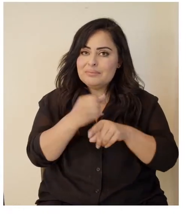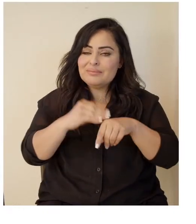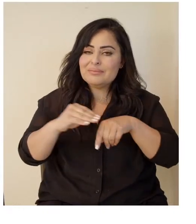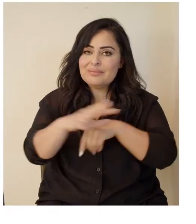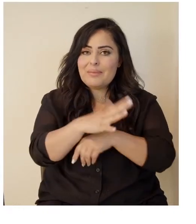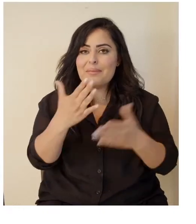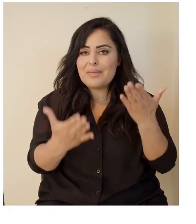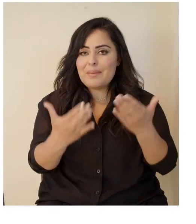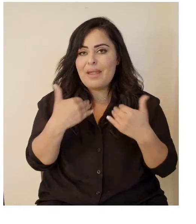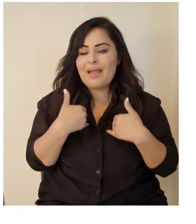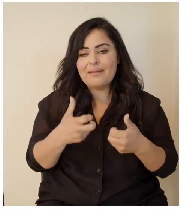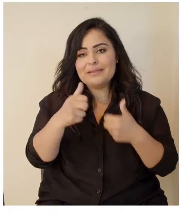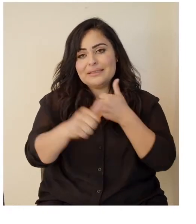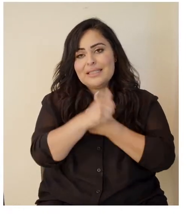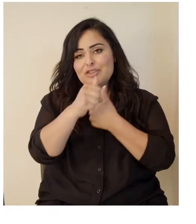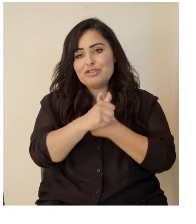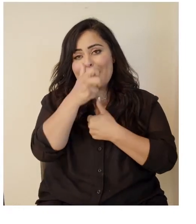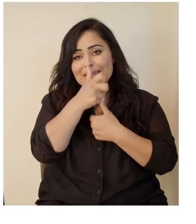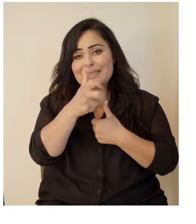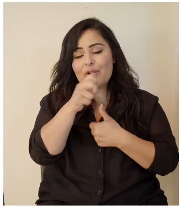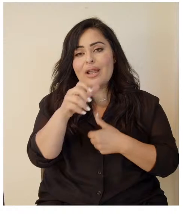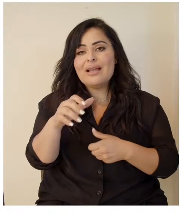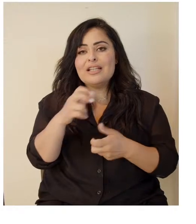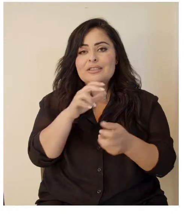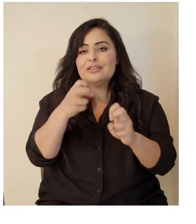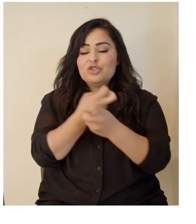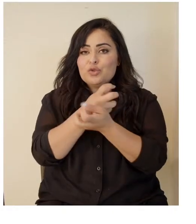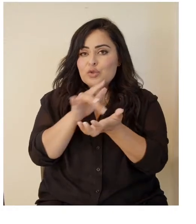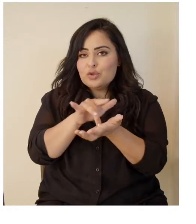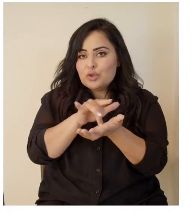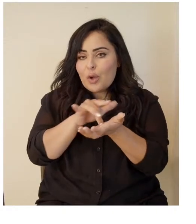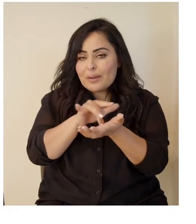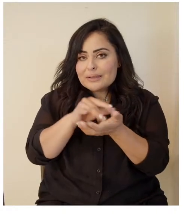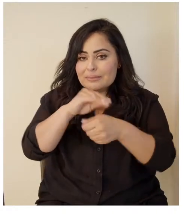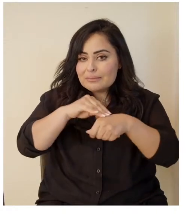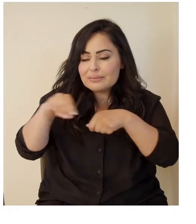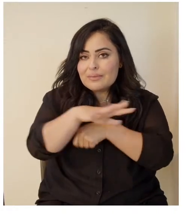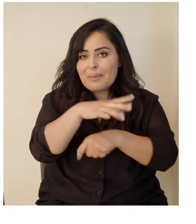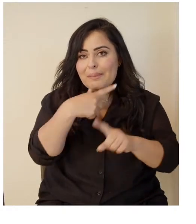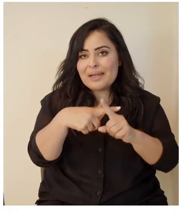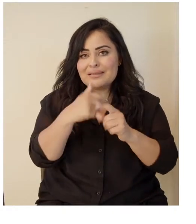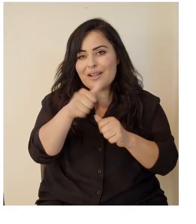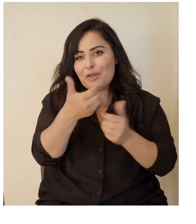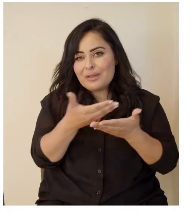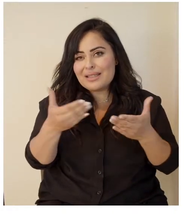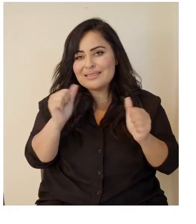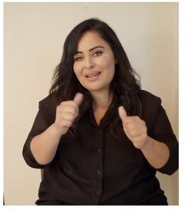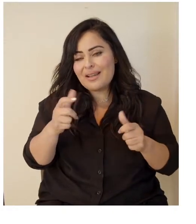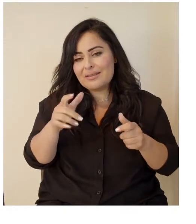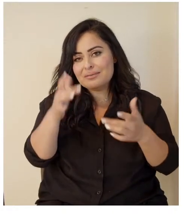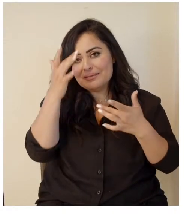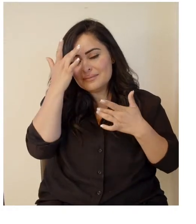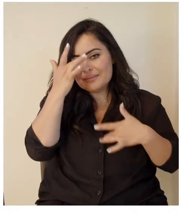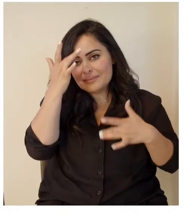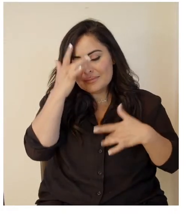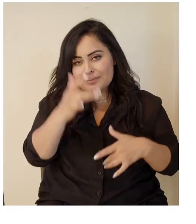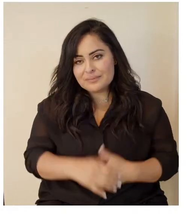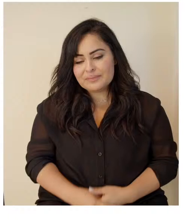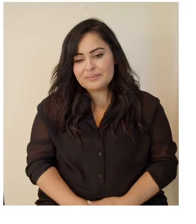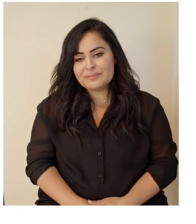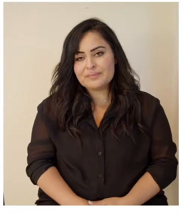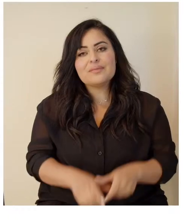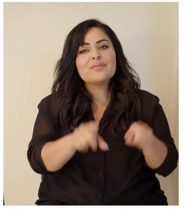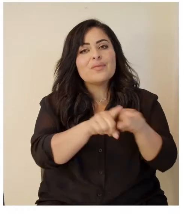contain dangerous bacteria, dangerous toxic contamination, and debris that may harm your health and make you sick. We